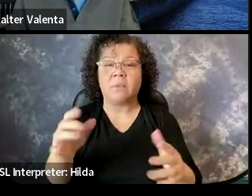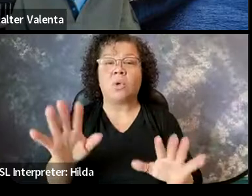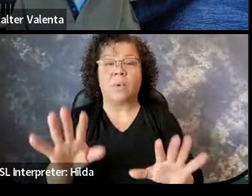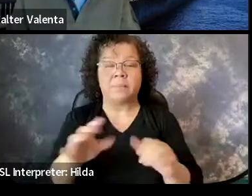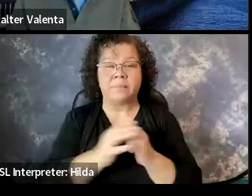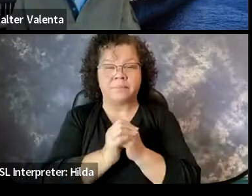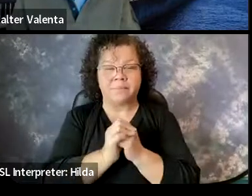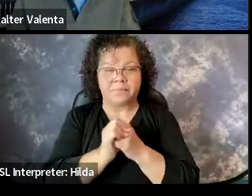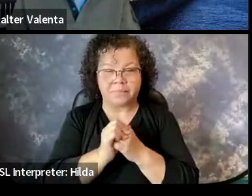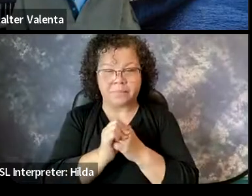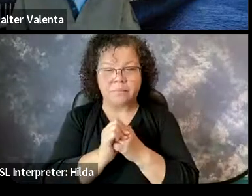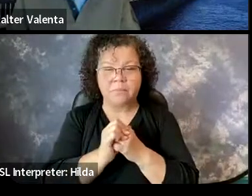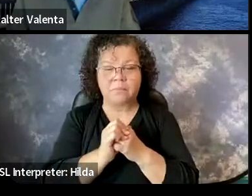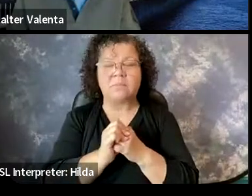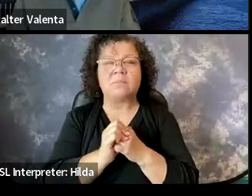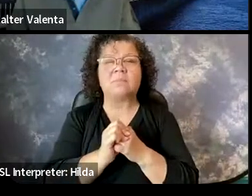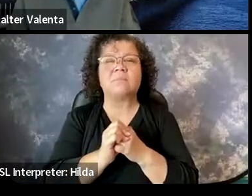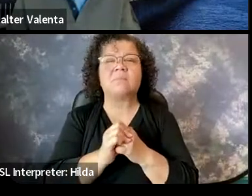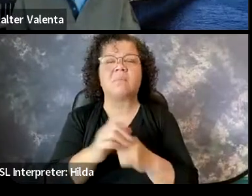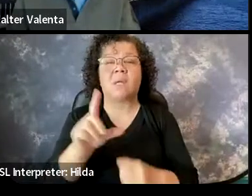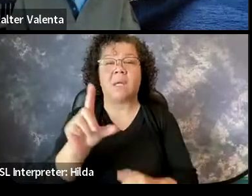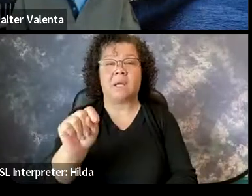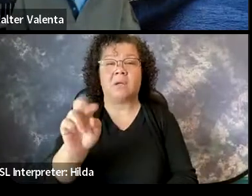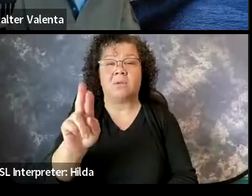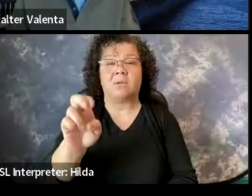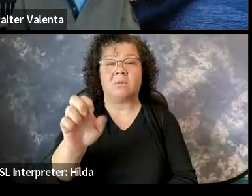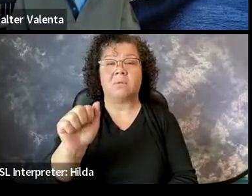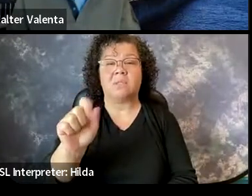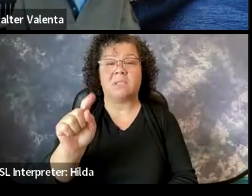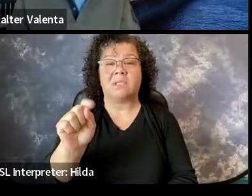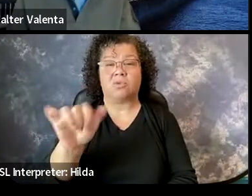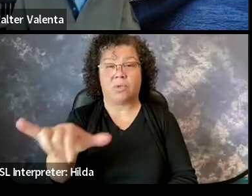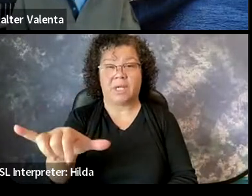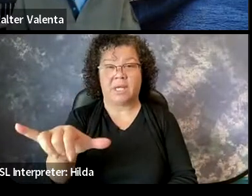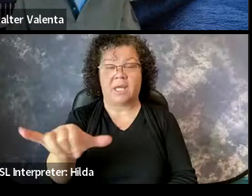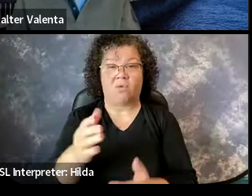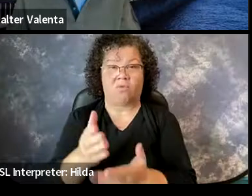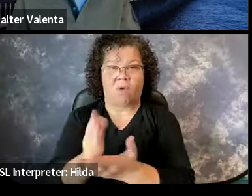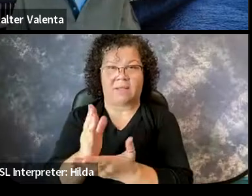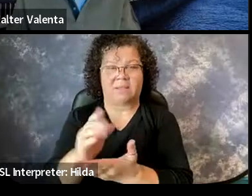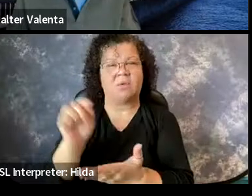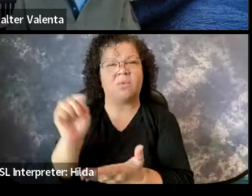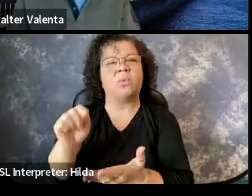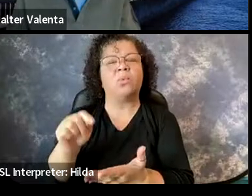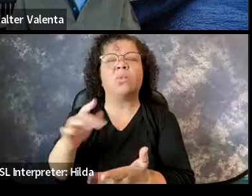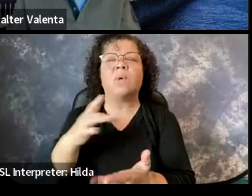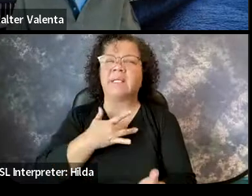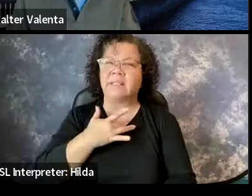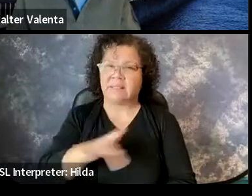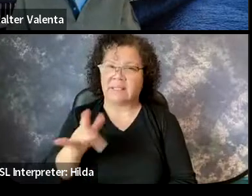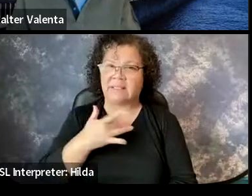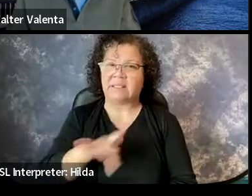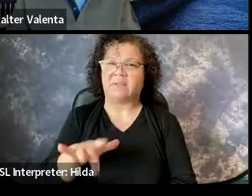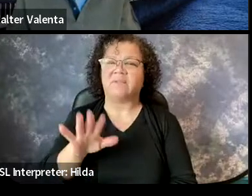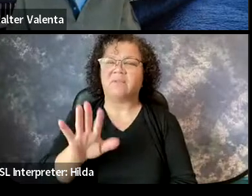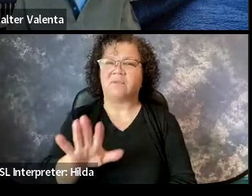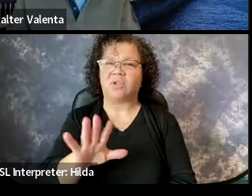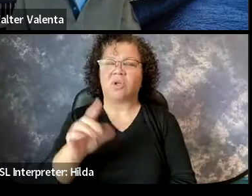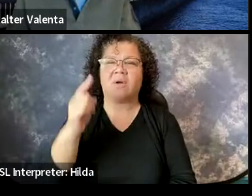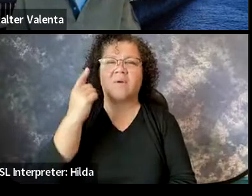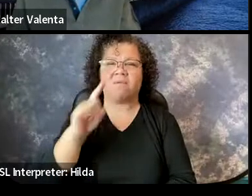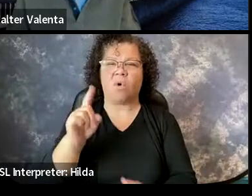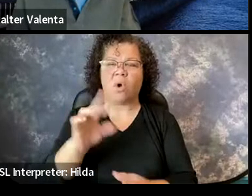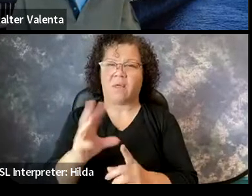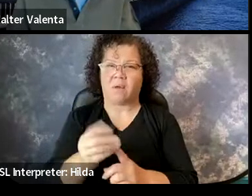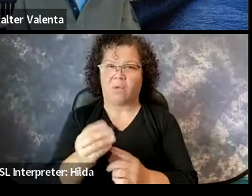Okay, treaty rights. This is a sensitive issue, and I'm just gonna, for the cultural part of this,